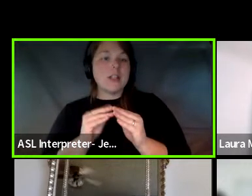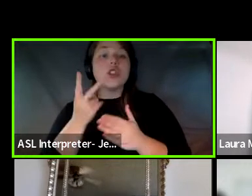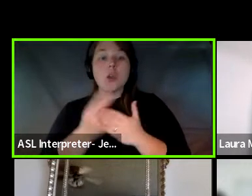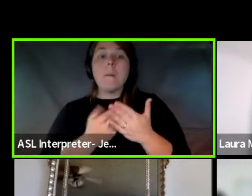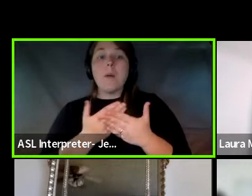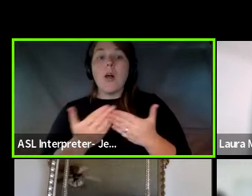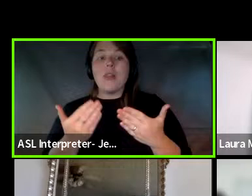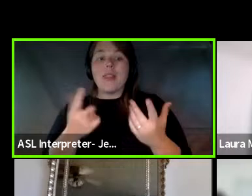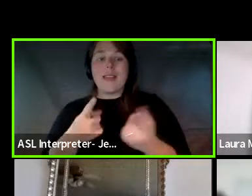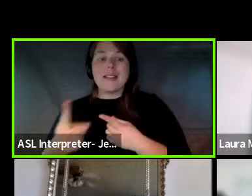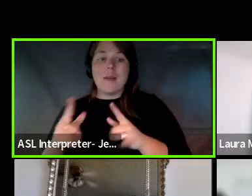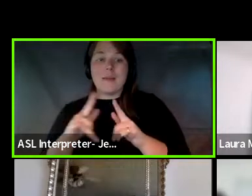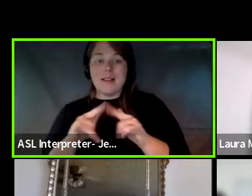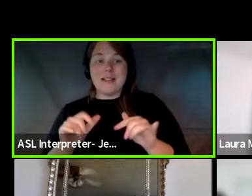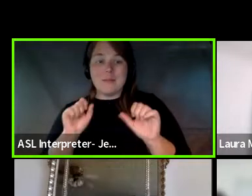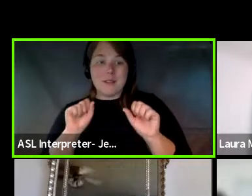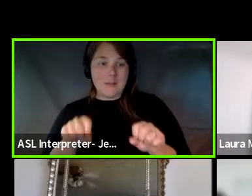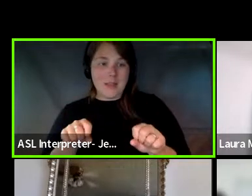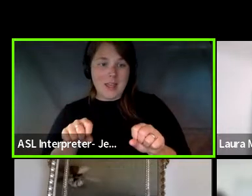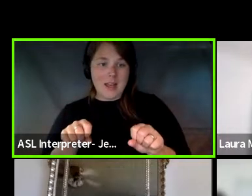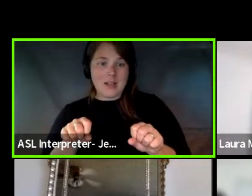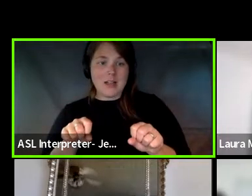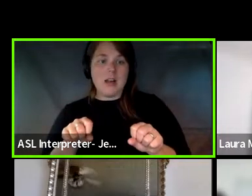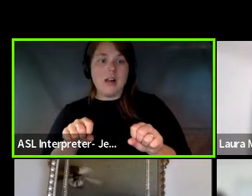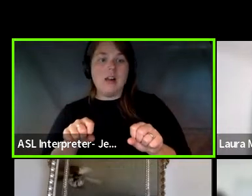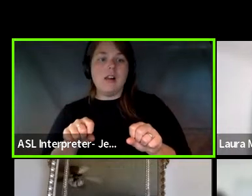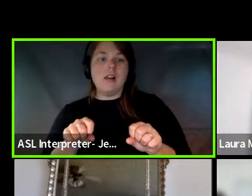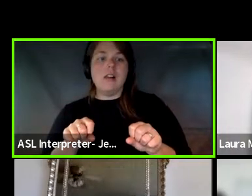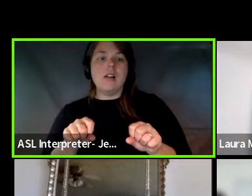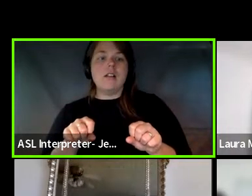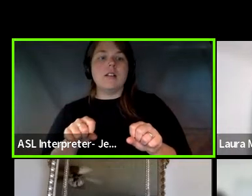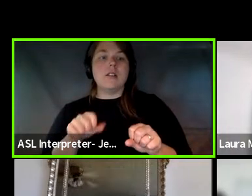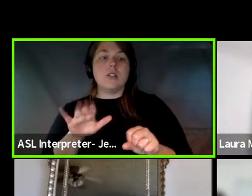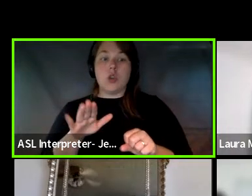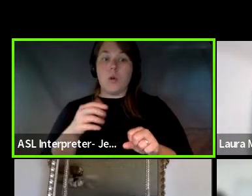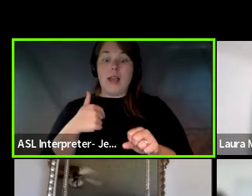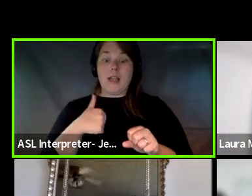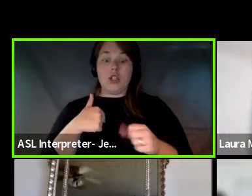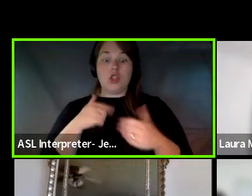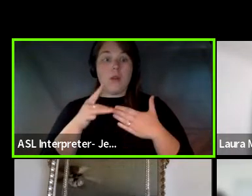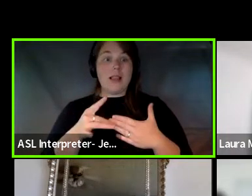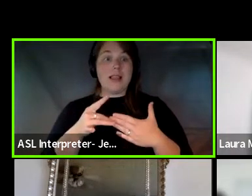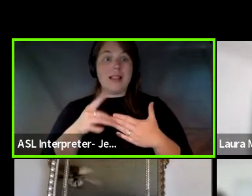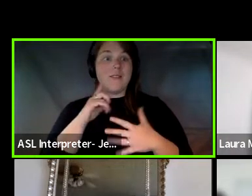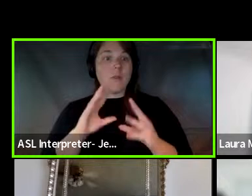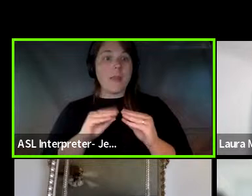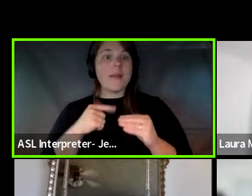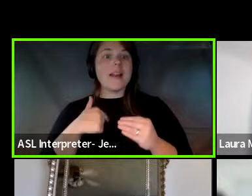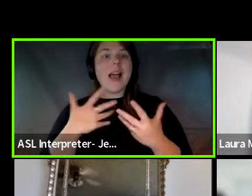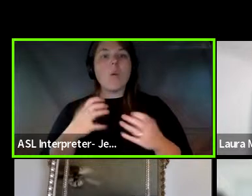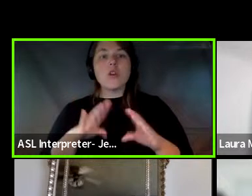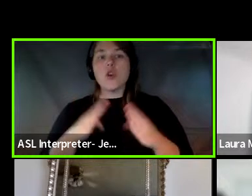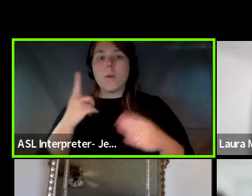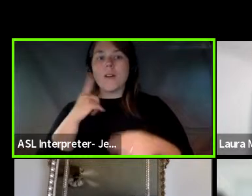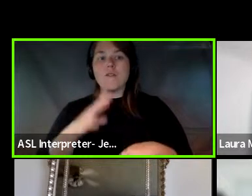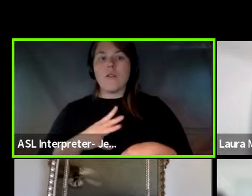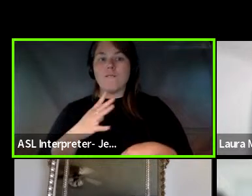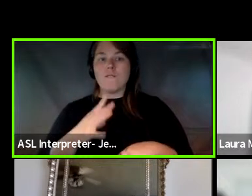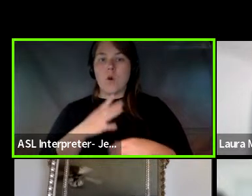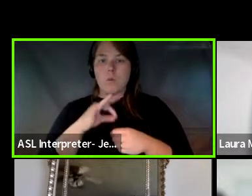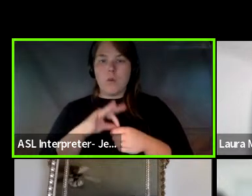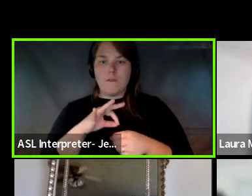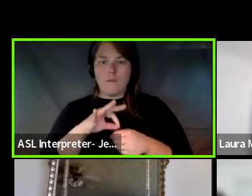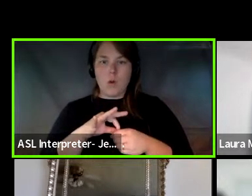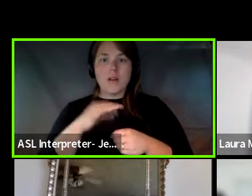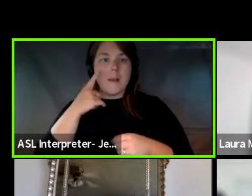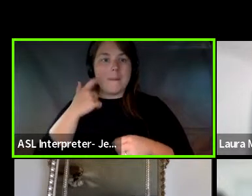can happen at the same time. So as your facilitator, I'd like to open it up for a formal vote, just because we know